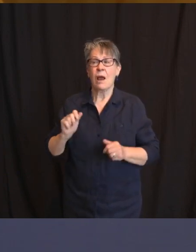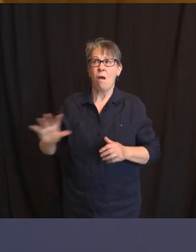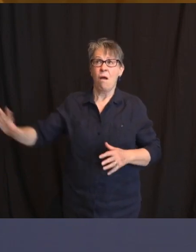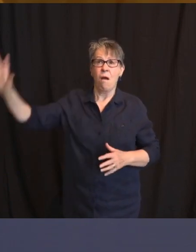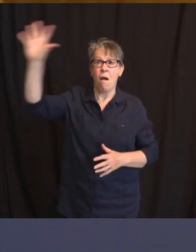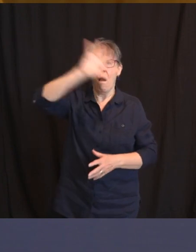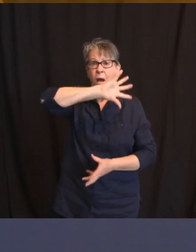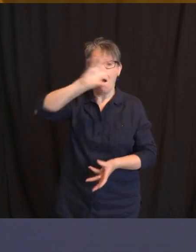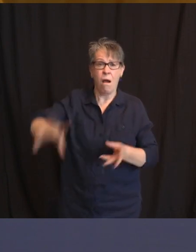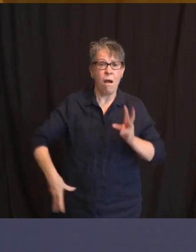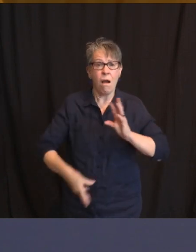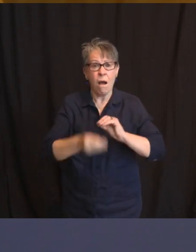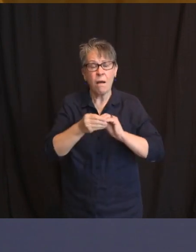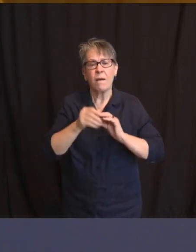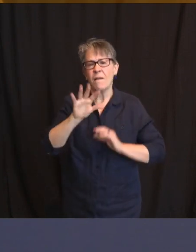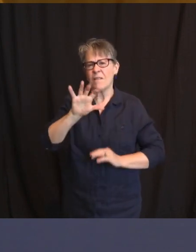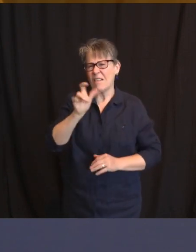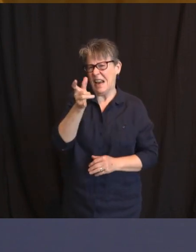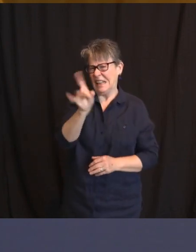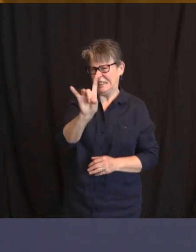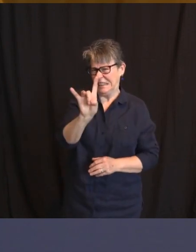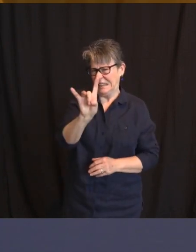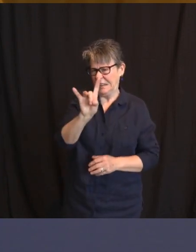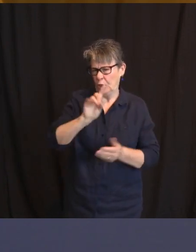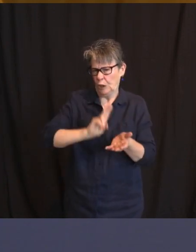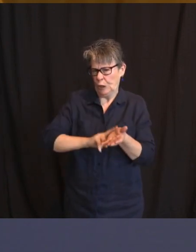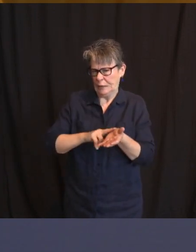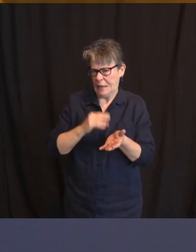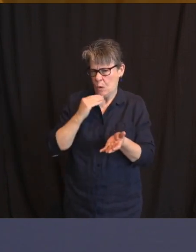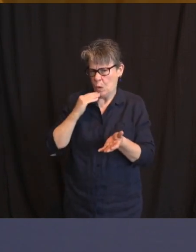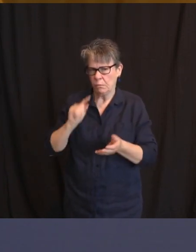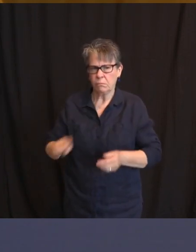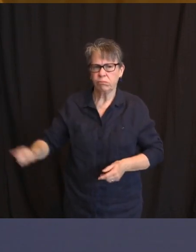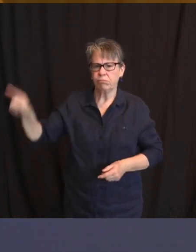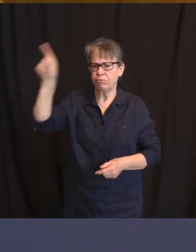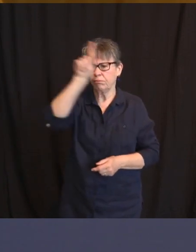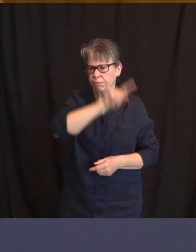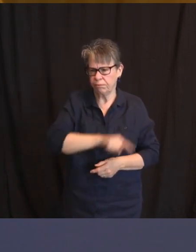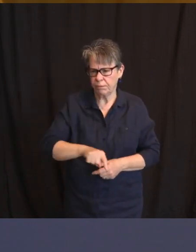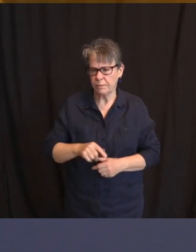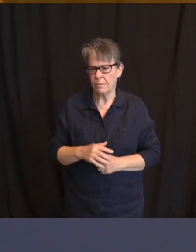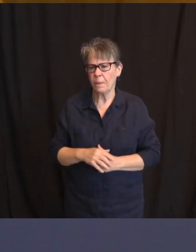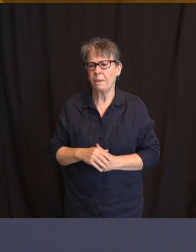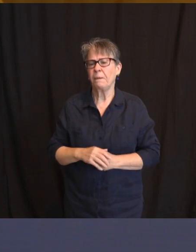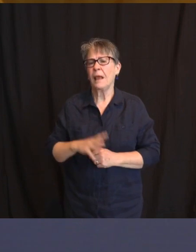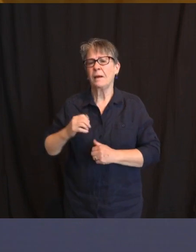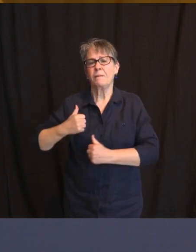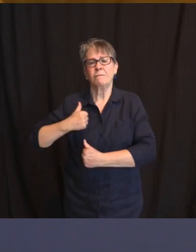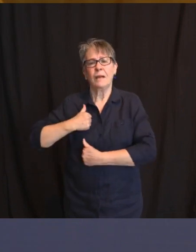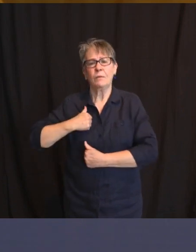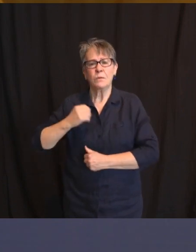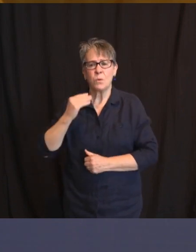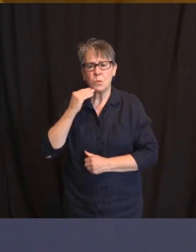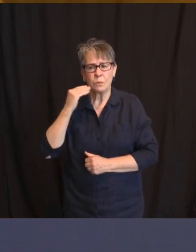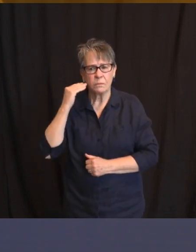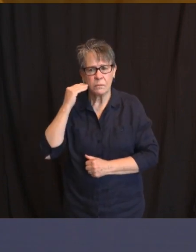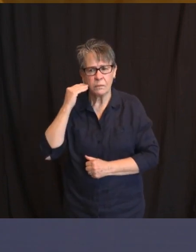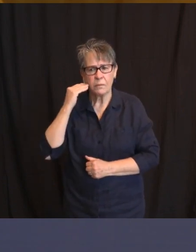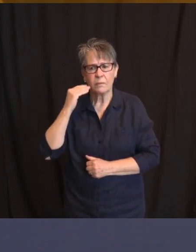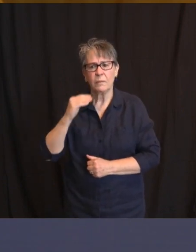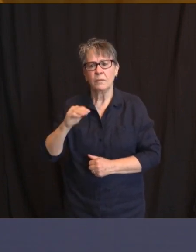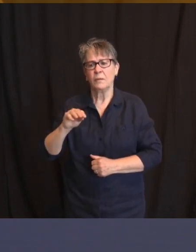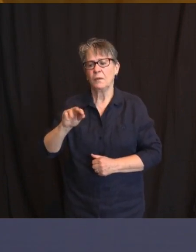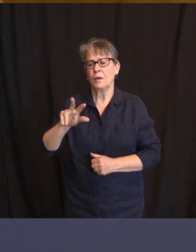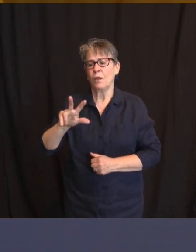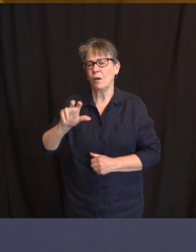veteran homes, among a census of 662, there have been 364 residents testing positive